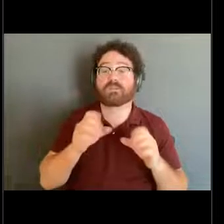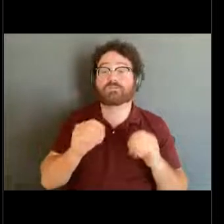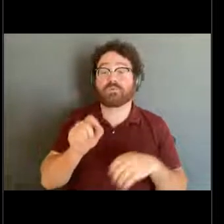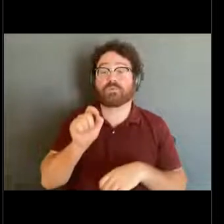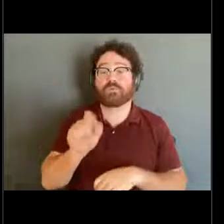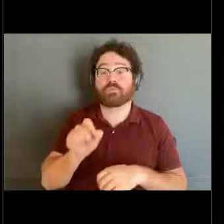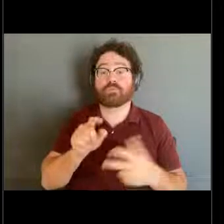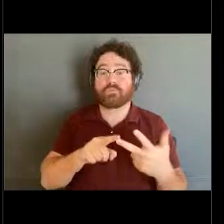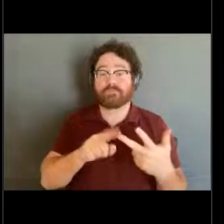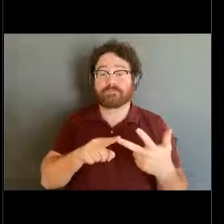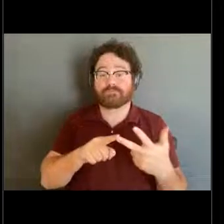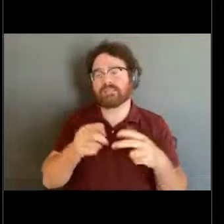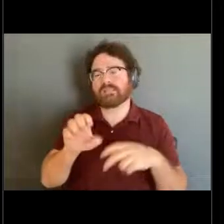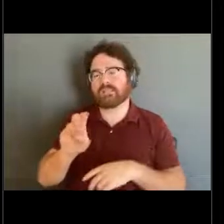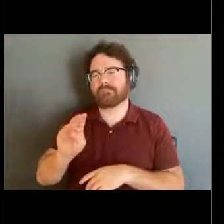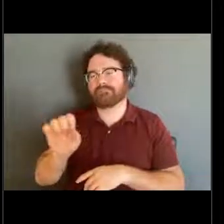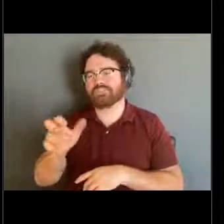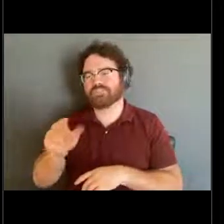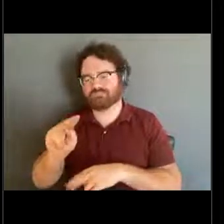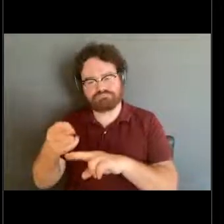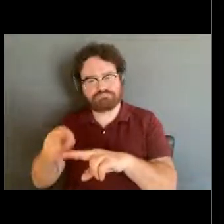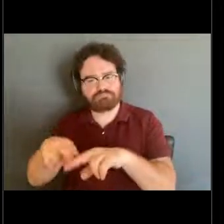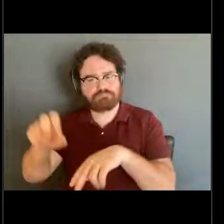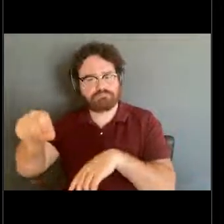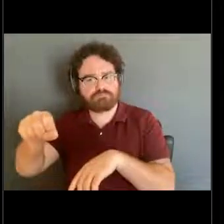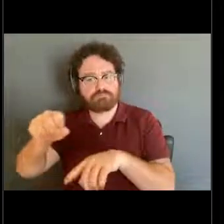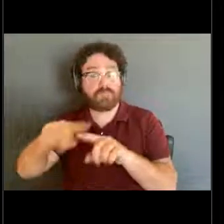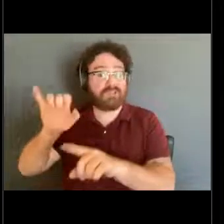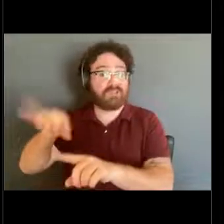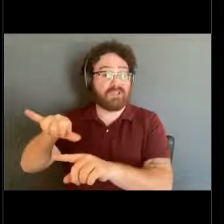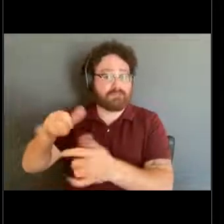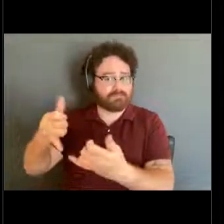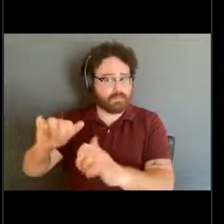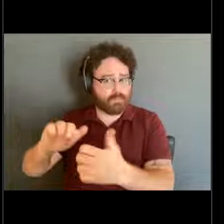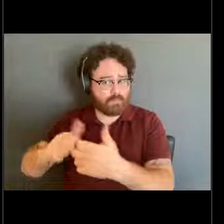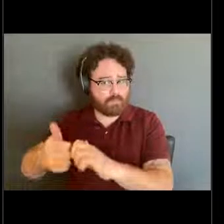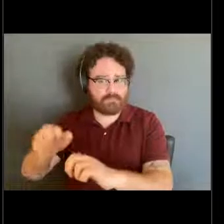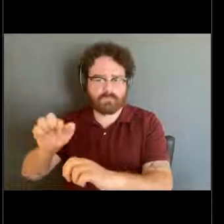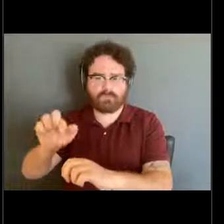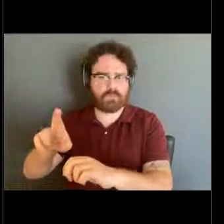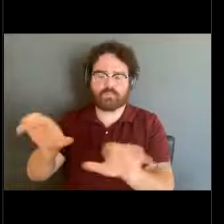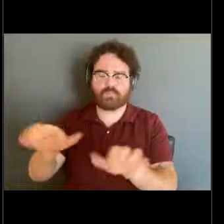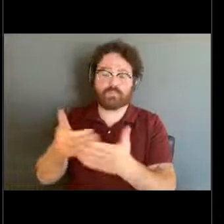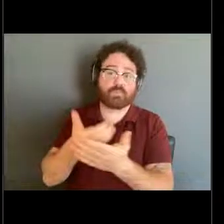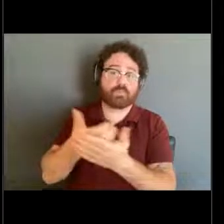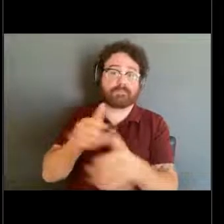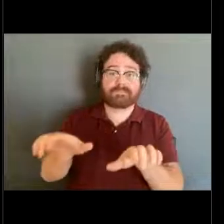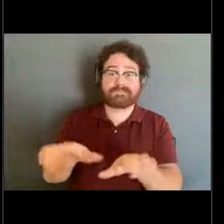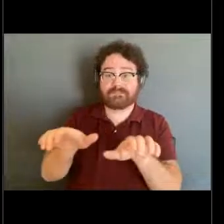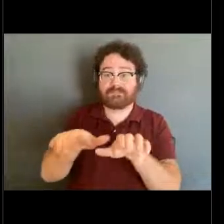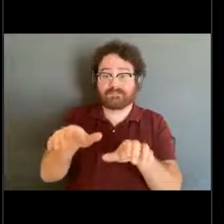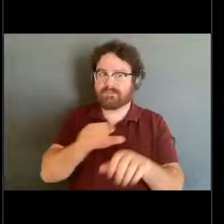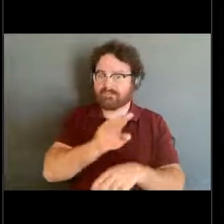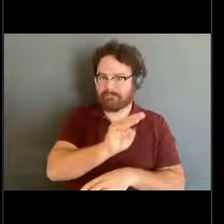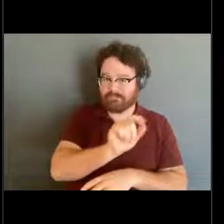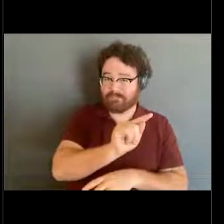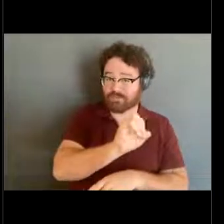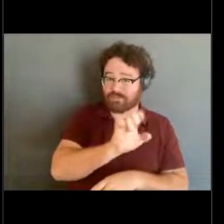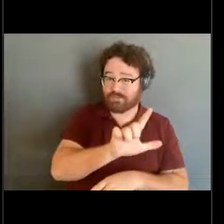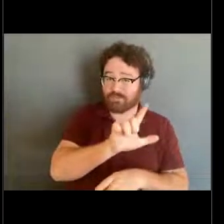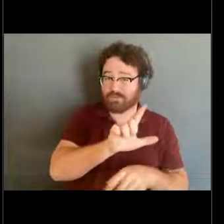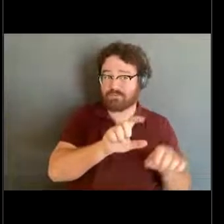were increasing, but ultimately was it a non-issue? Was there no new activity, no violation of the Montreal Protocol, but just